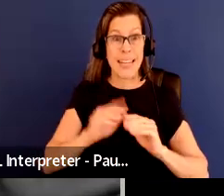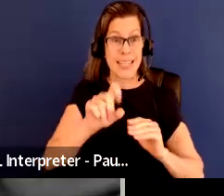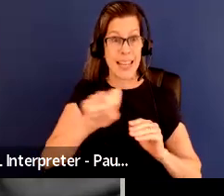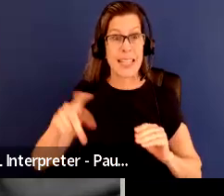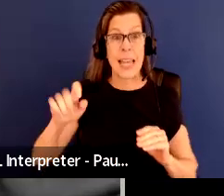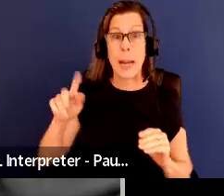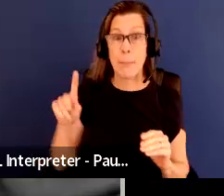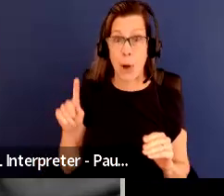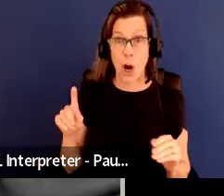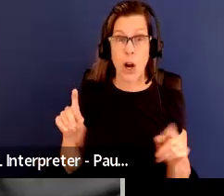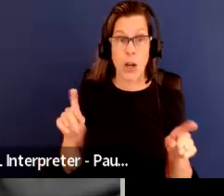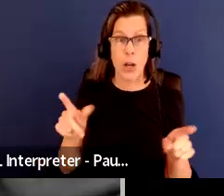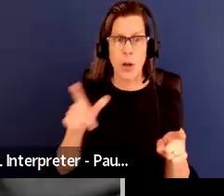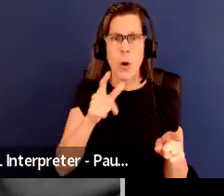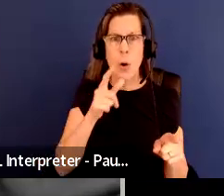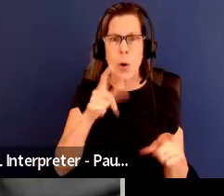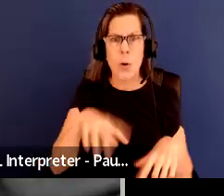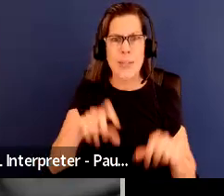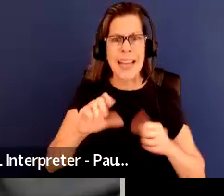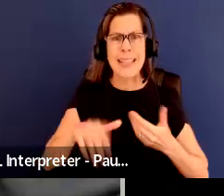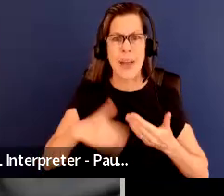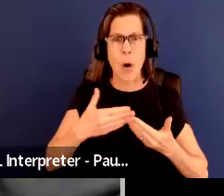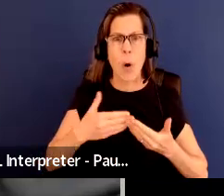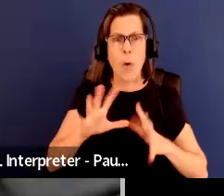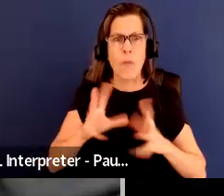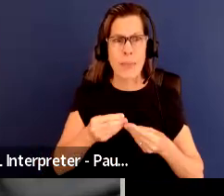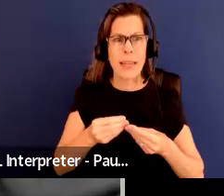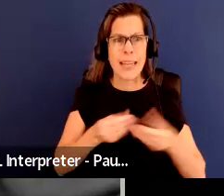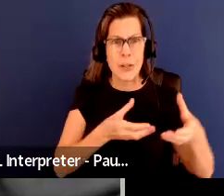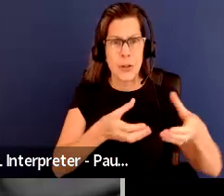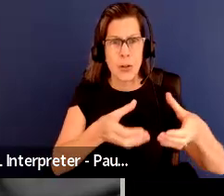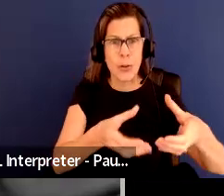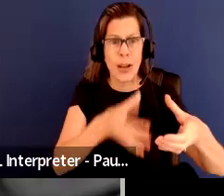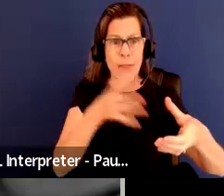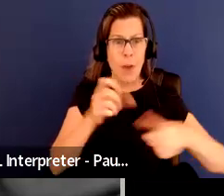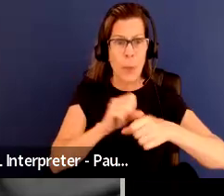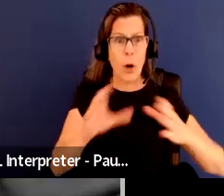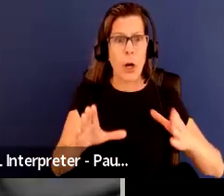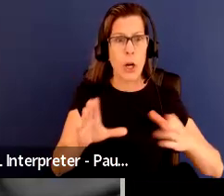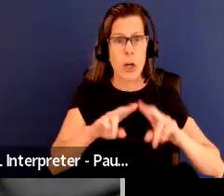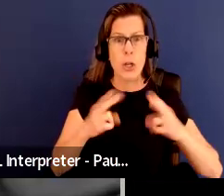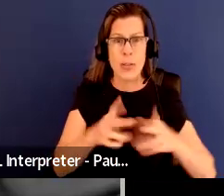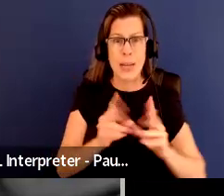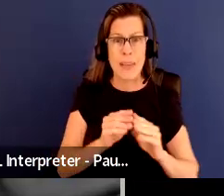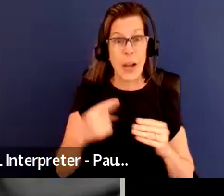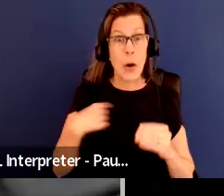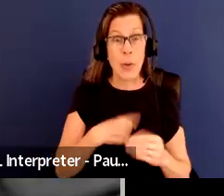Who takes the entire family to a farm worker union meeting? We do. The entire family's there. Abuelo and tias